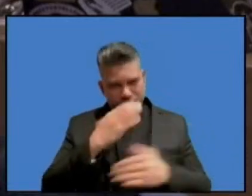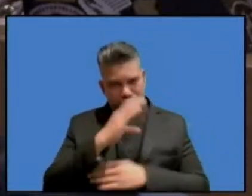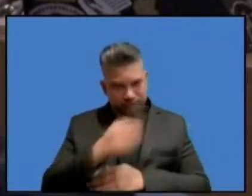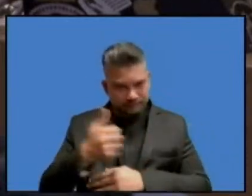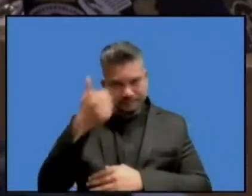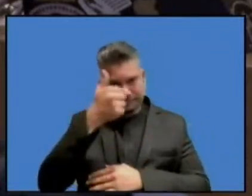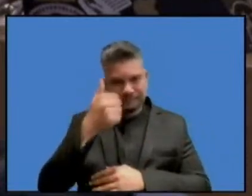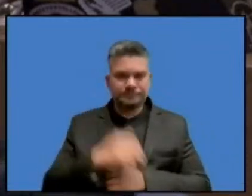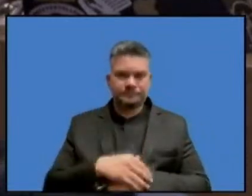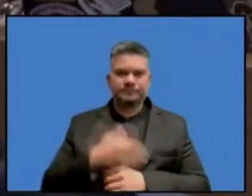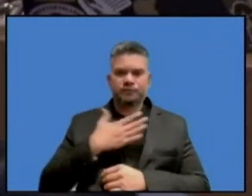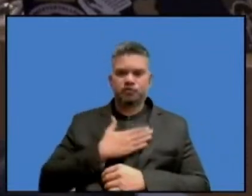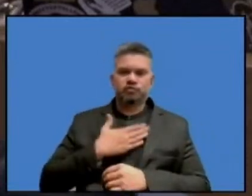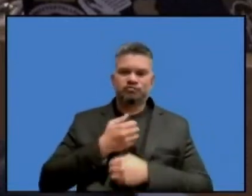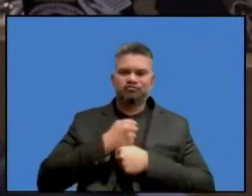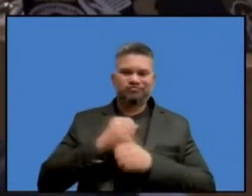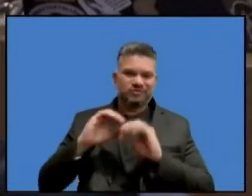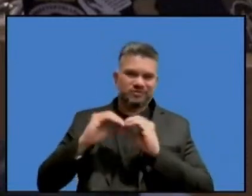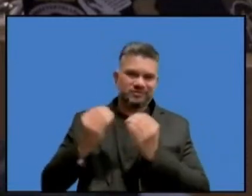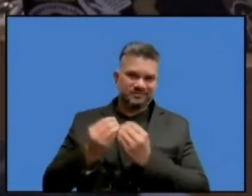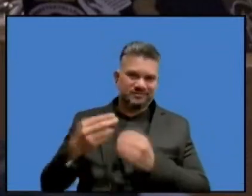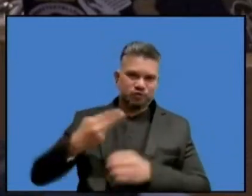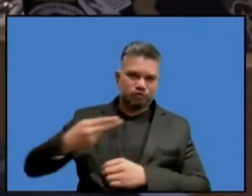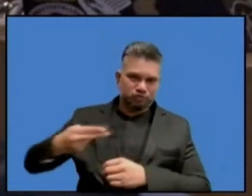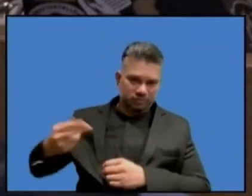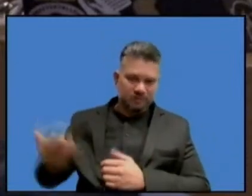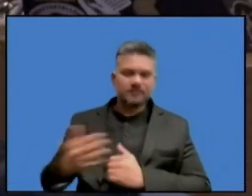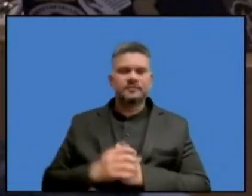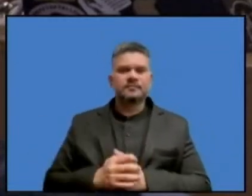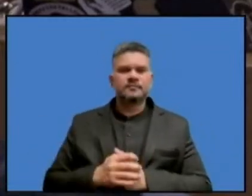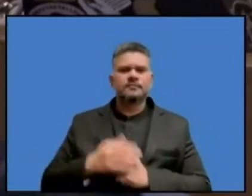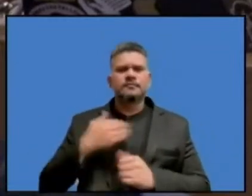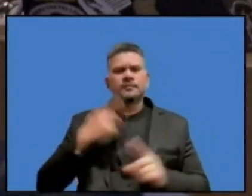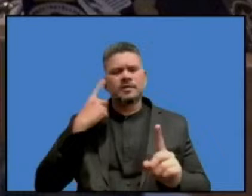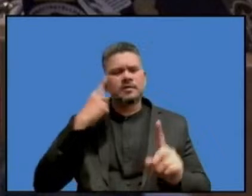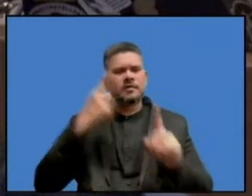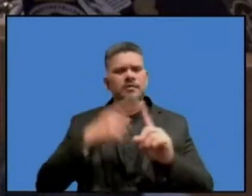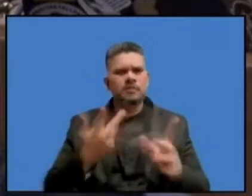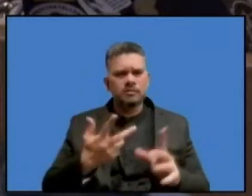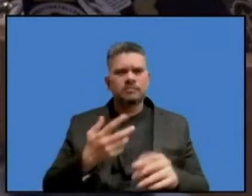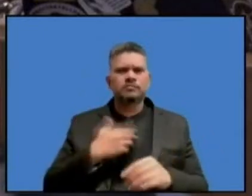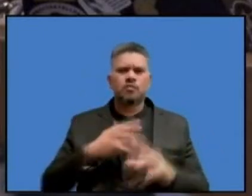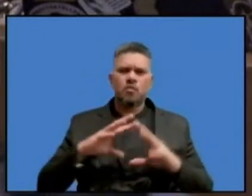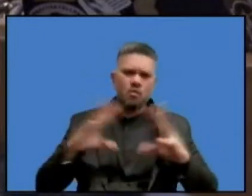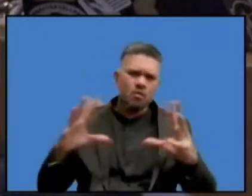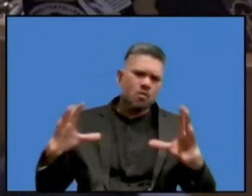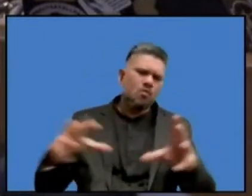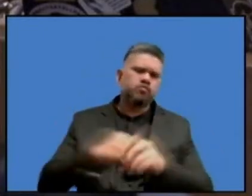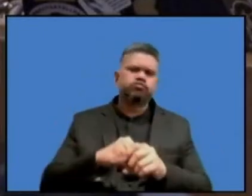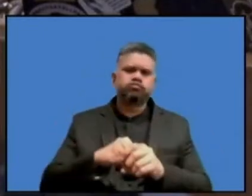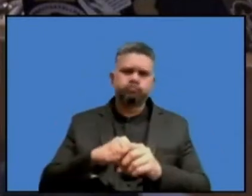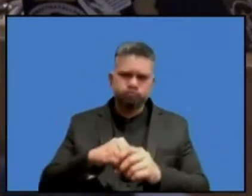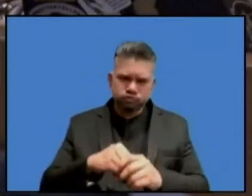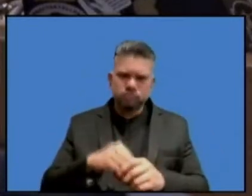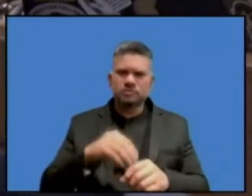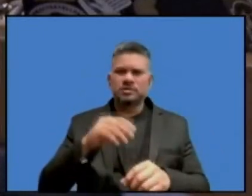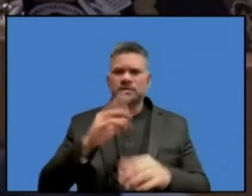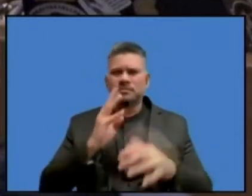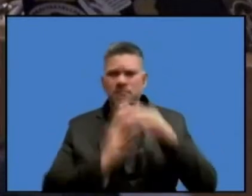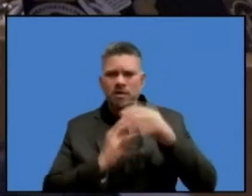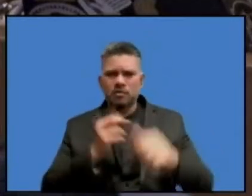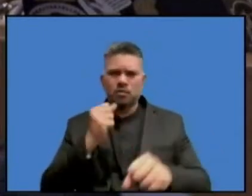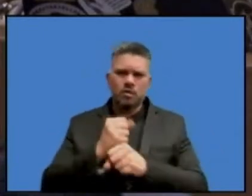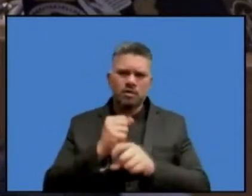Indonesia. We advocate for comprehensive and inclusive protection for all Indonesian migrant workers, regardless of